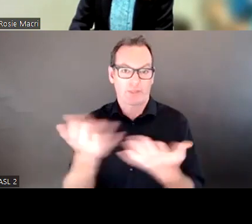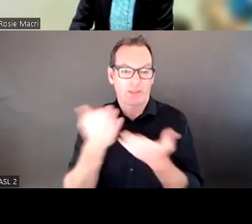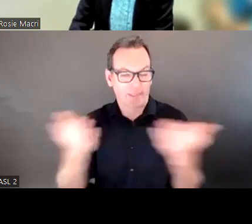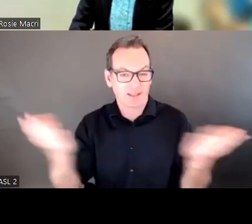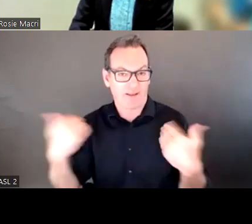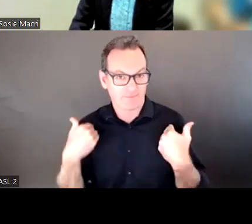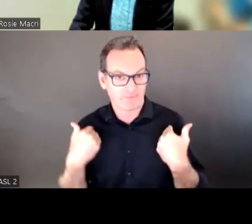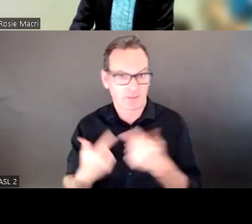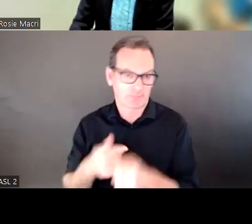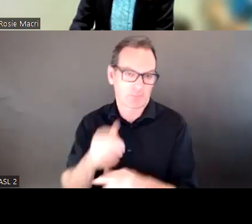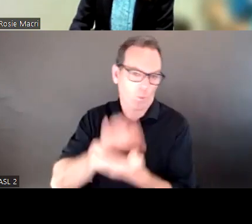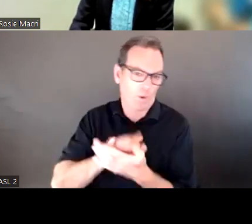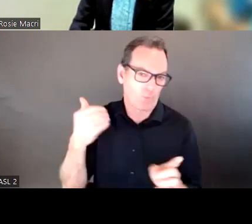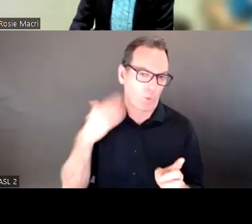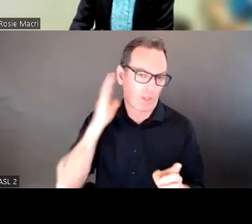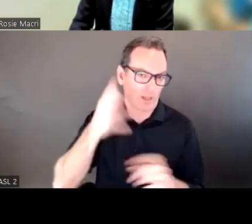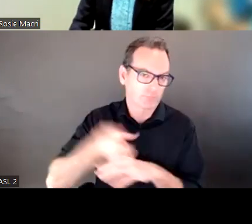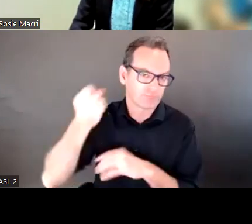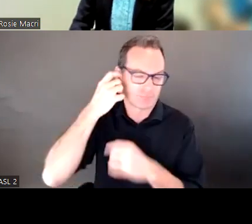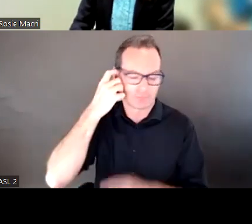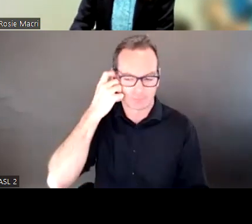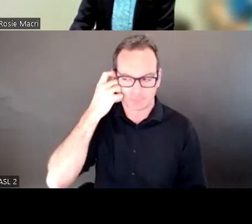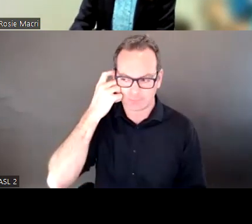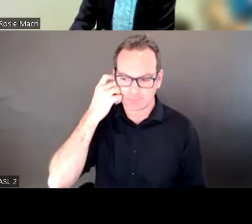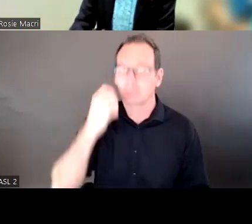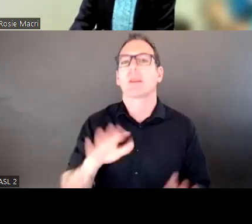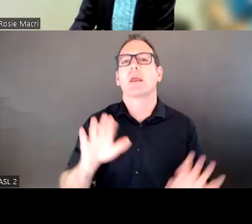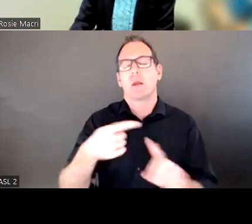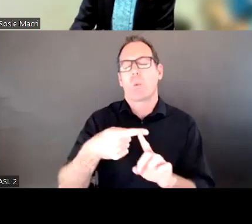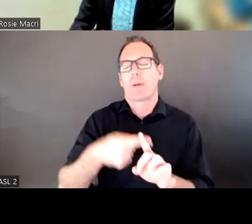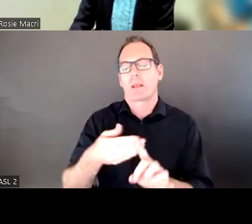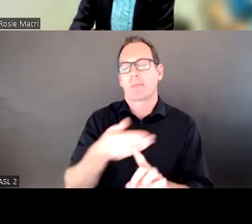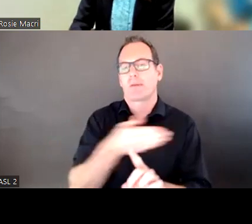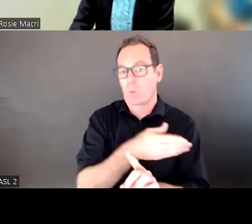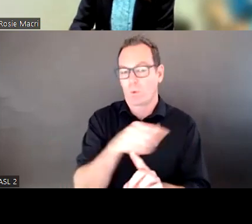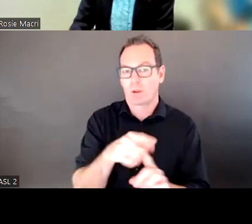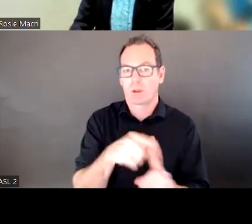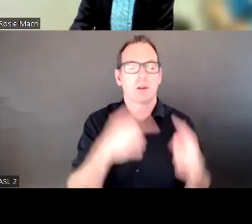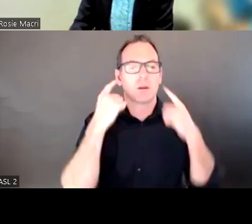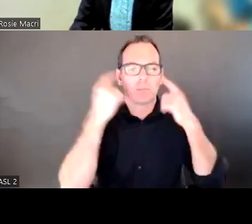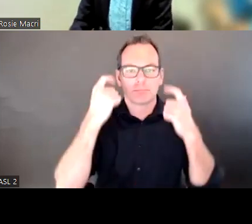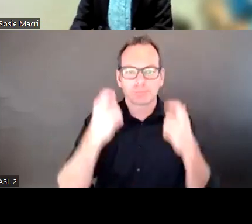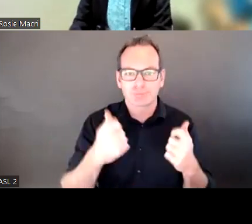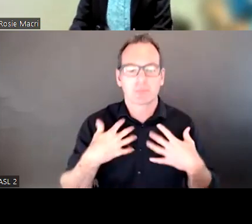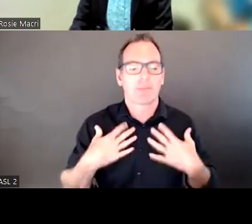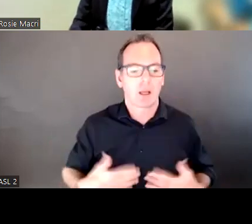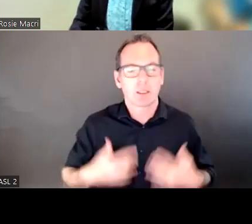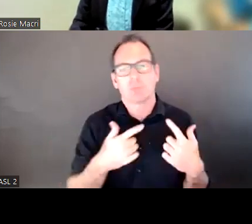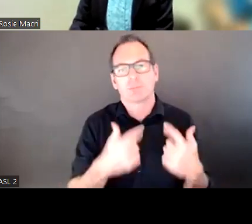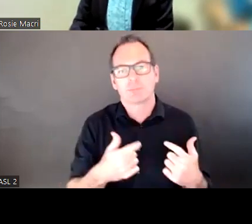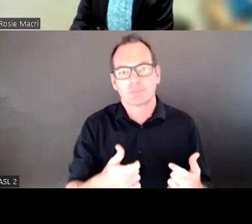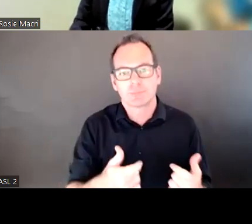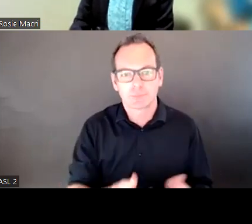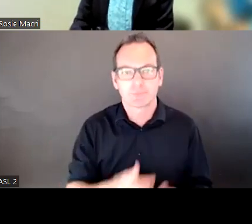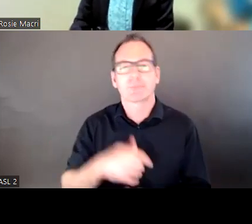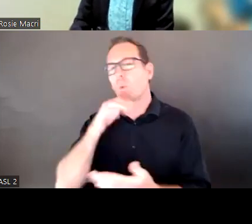1 month ago, Dave's health declined. He can no longer phone to get help if needed. His wife seems to be increasingly